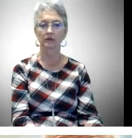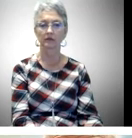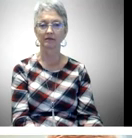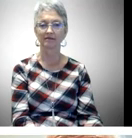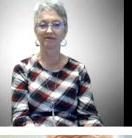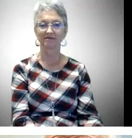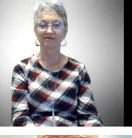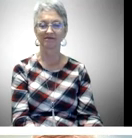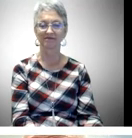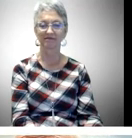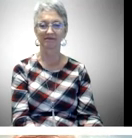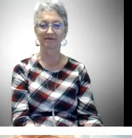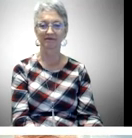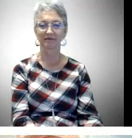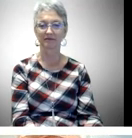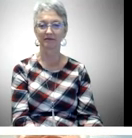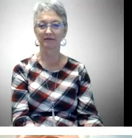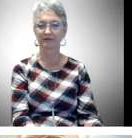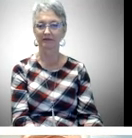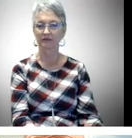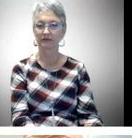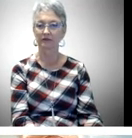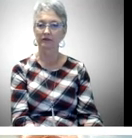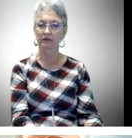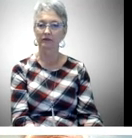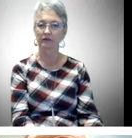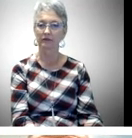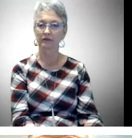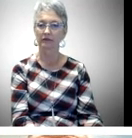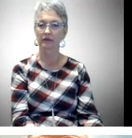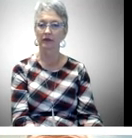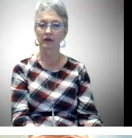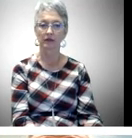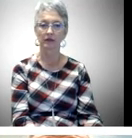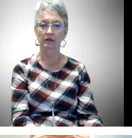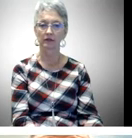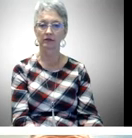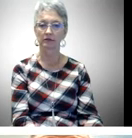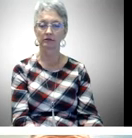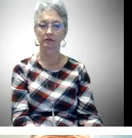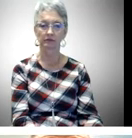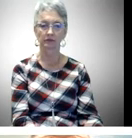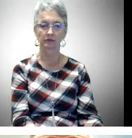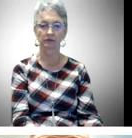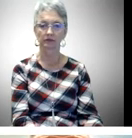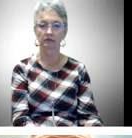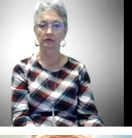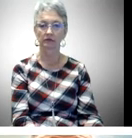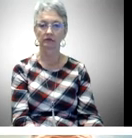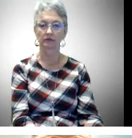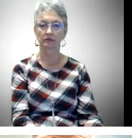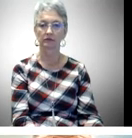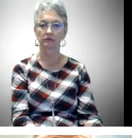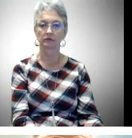debate. And I've actually had people call me from other states telling me that the Texas